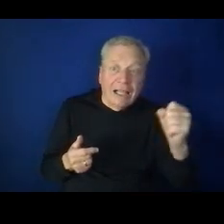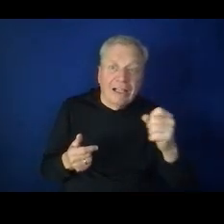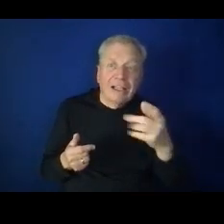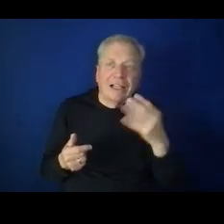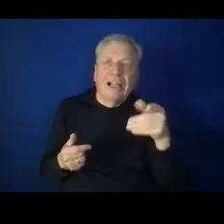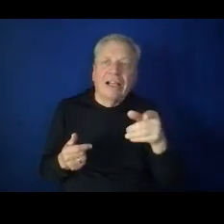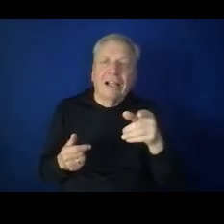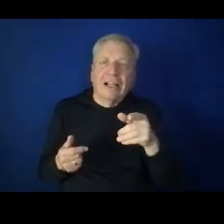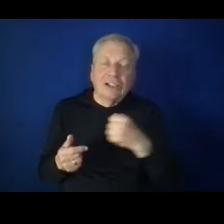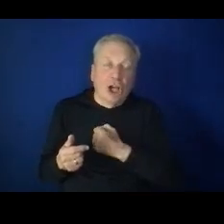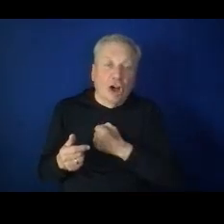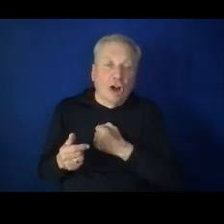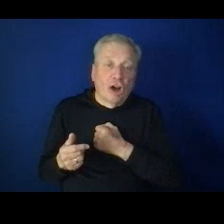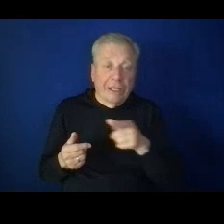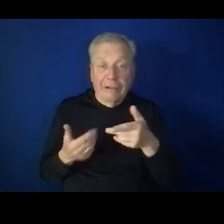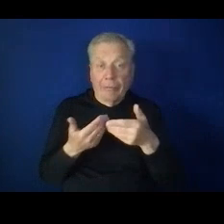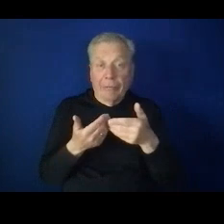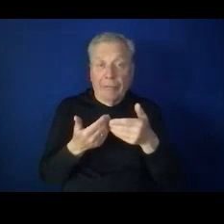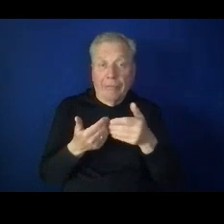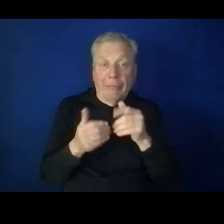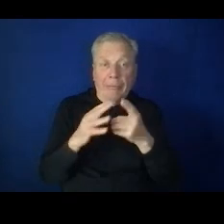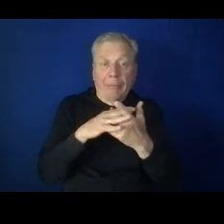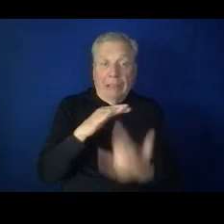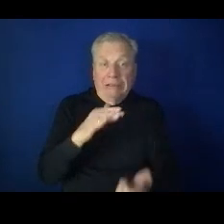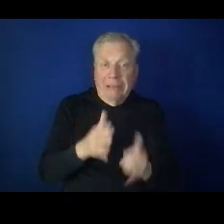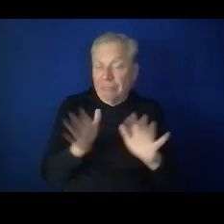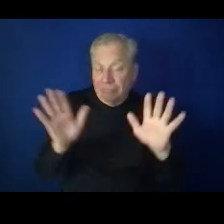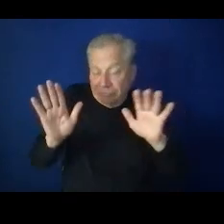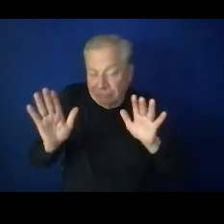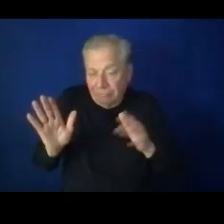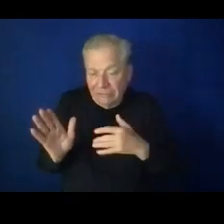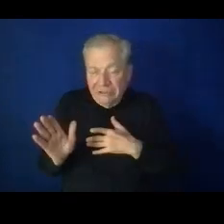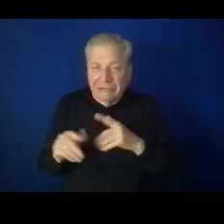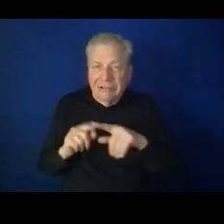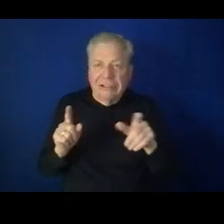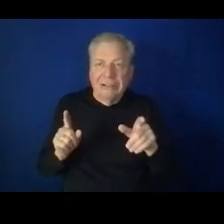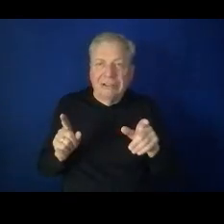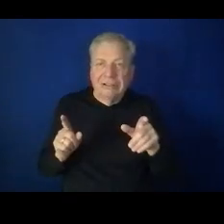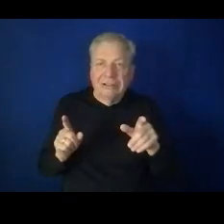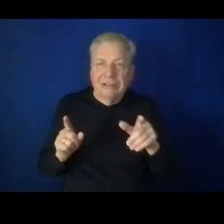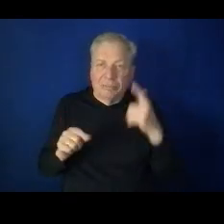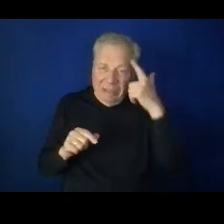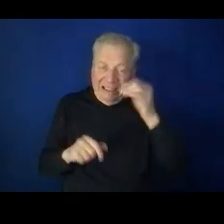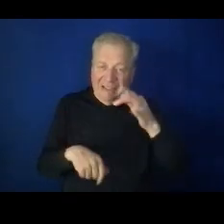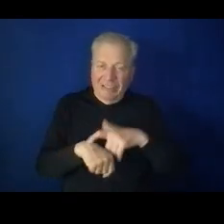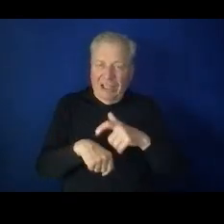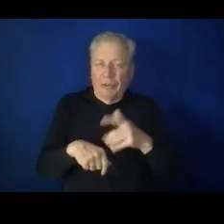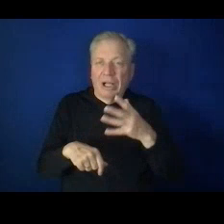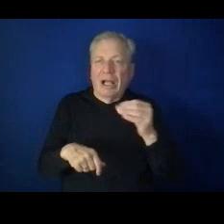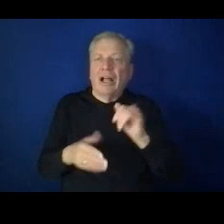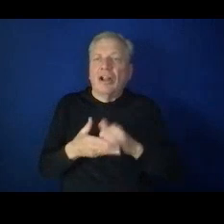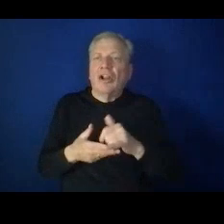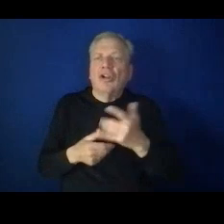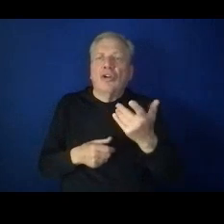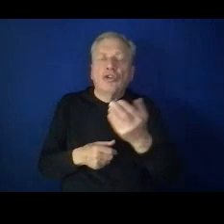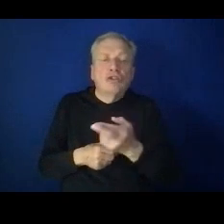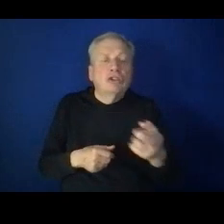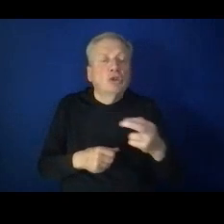missed that. Yeah, that's not good. I was going to talk about time, but so visitor resource protection rangers, we